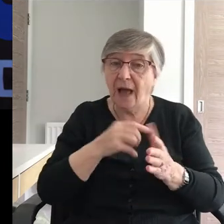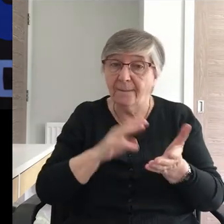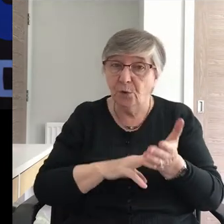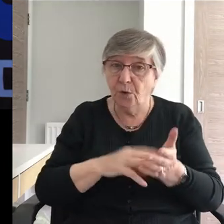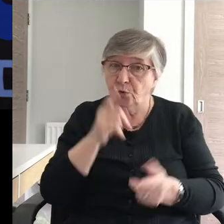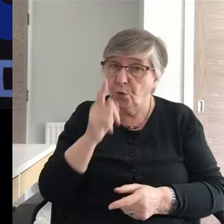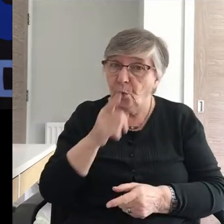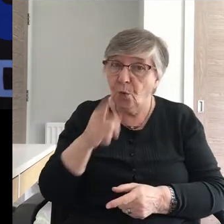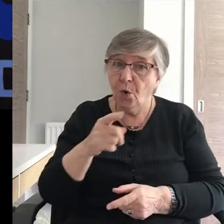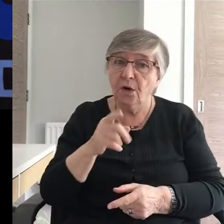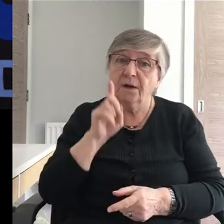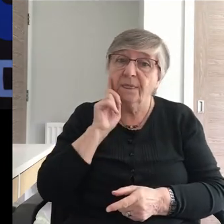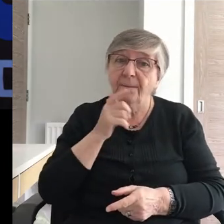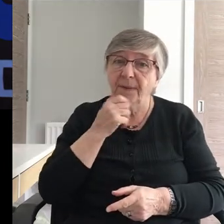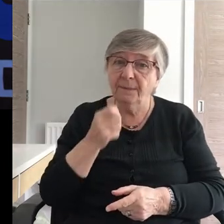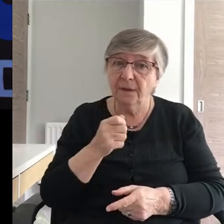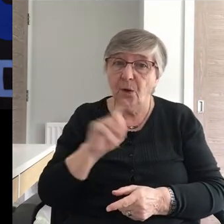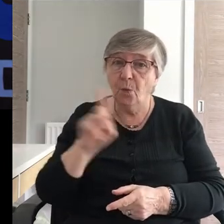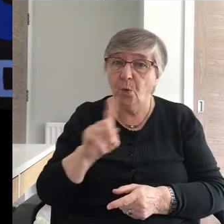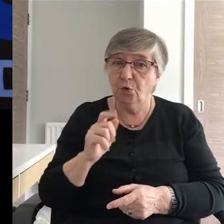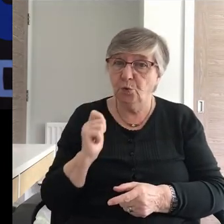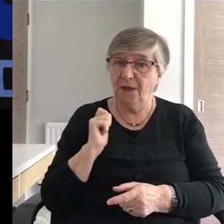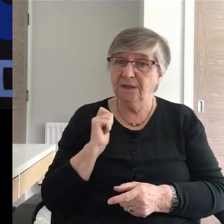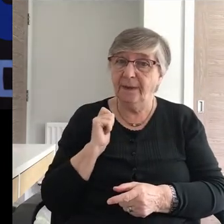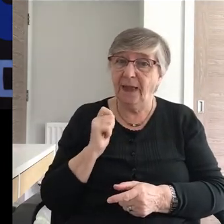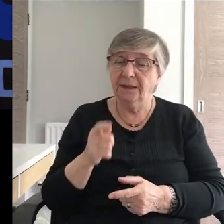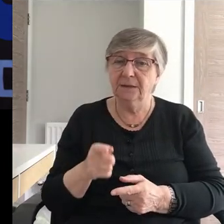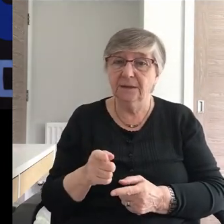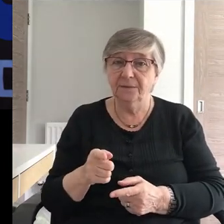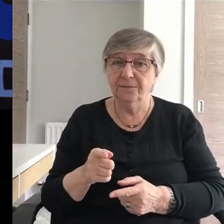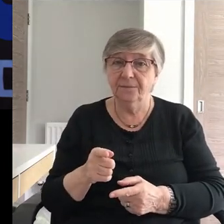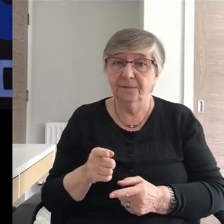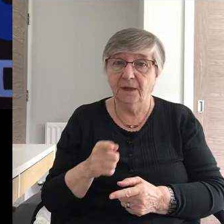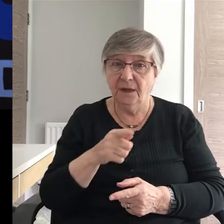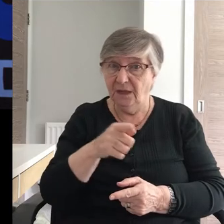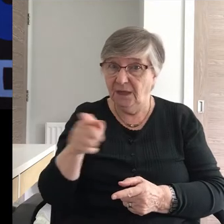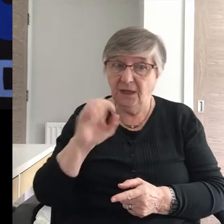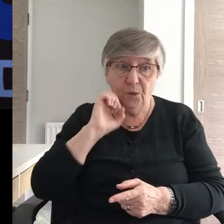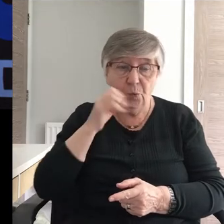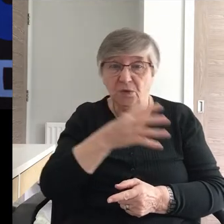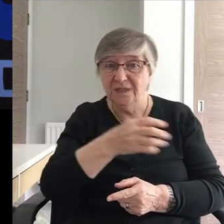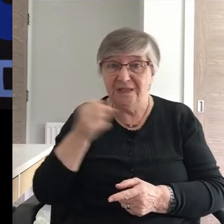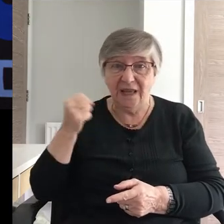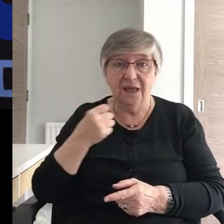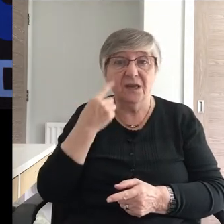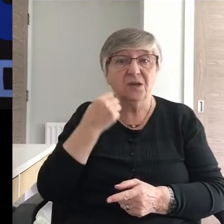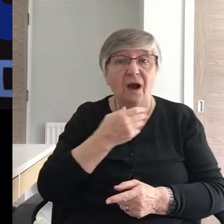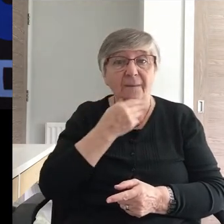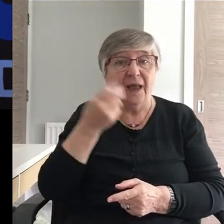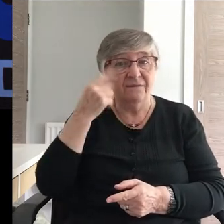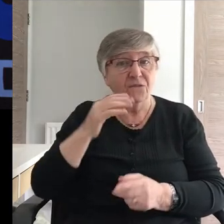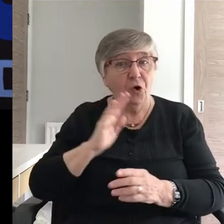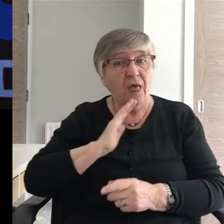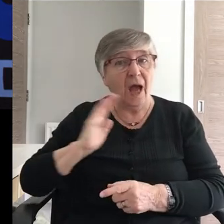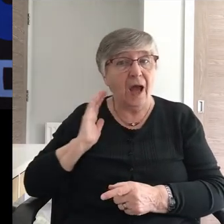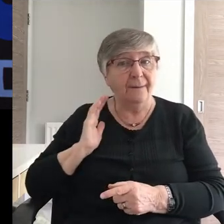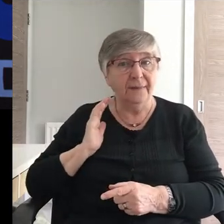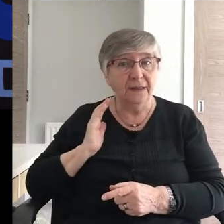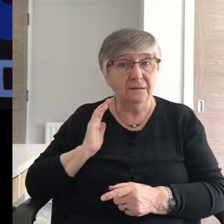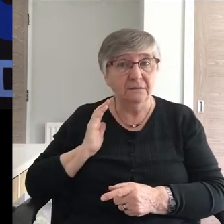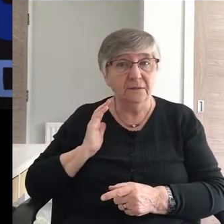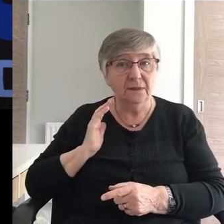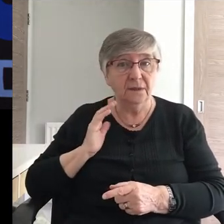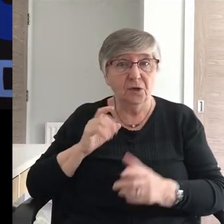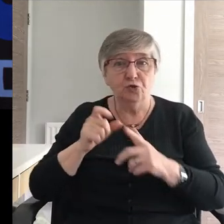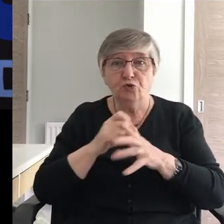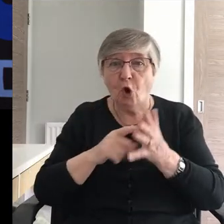the Israelites what to expect of their king. He would take their young men for the army and to tend his lands,